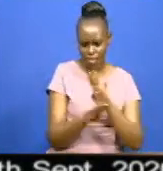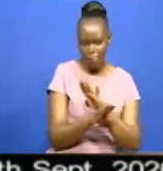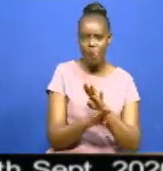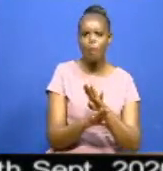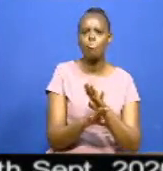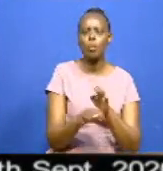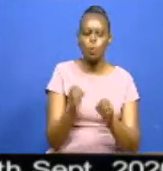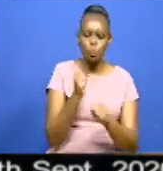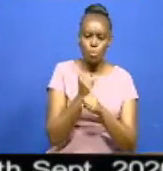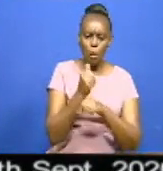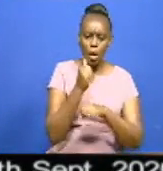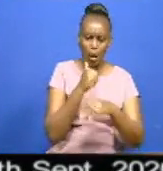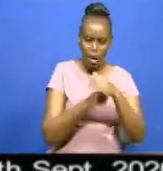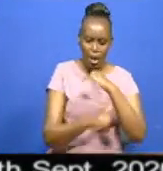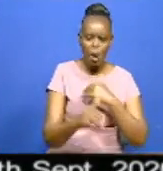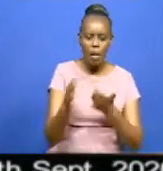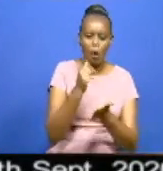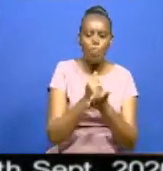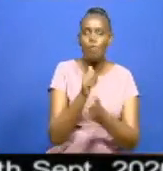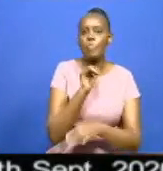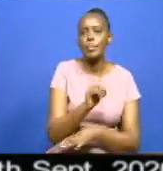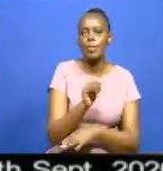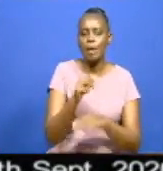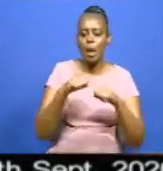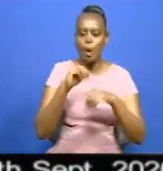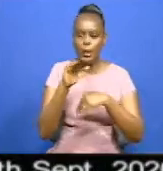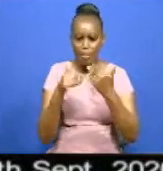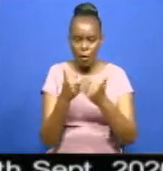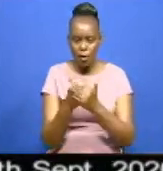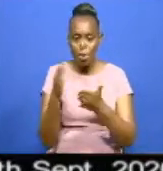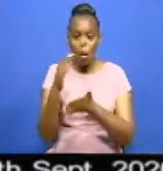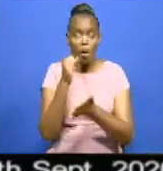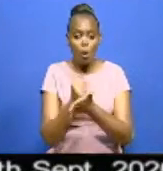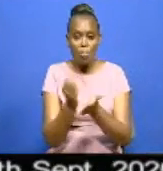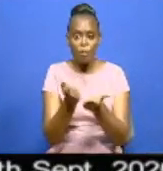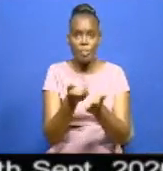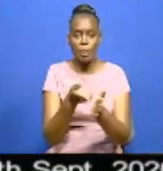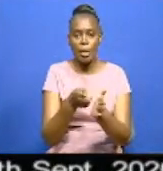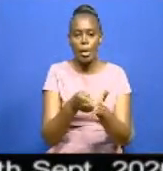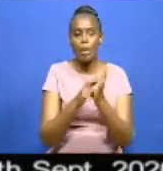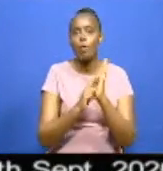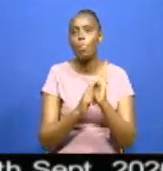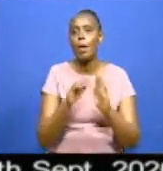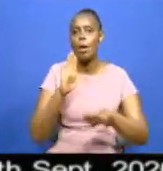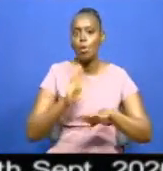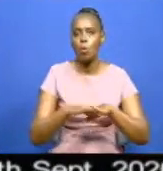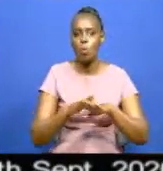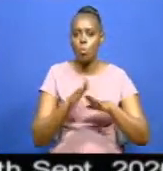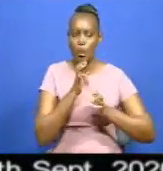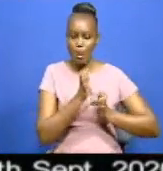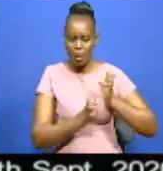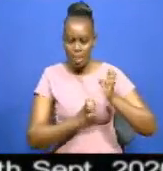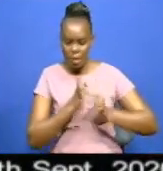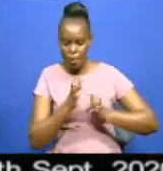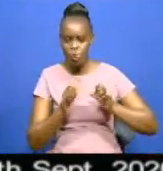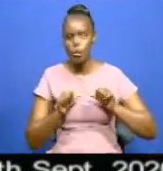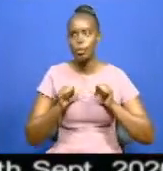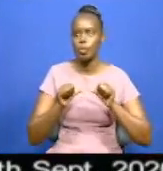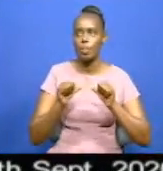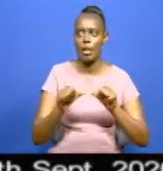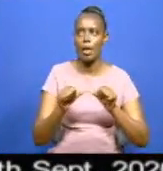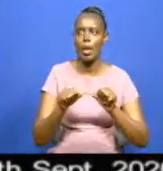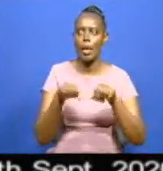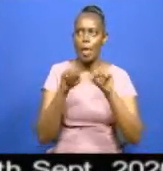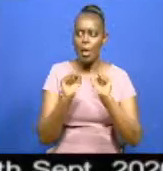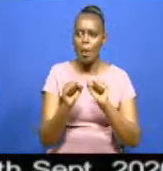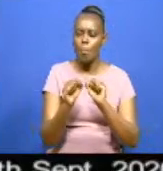office, because we all will agree that this office requires good emotional stability to be able